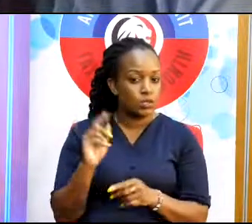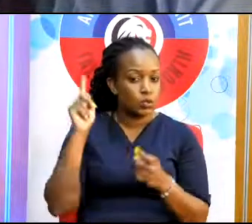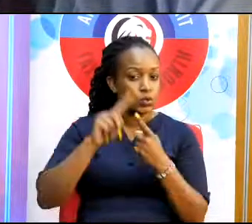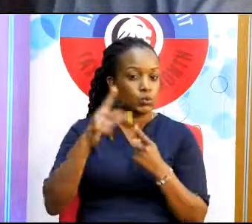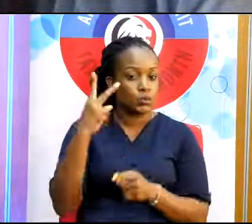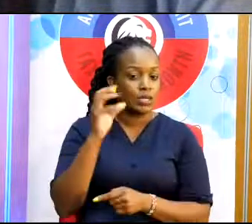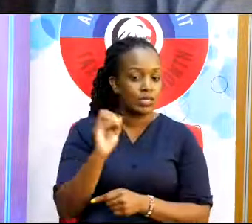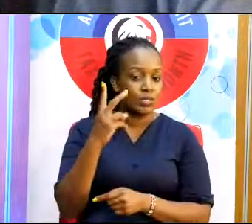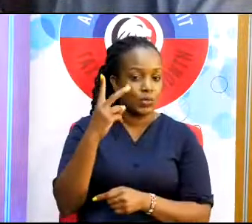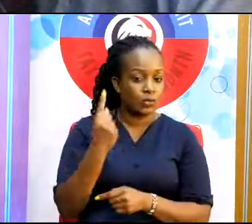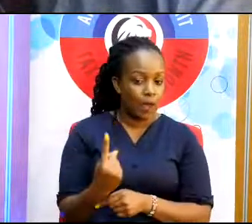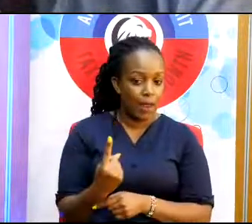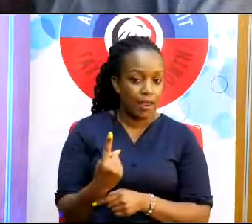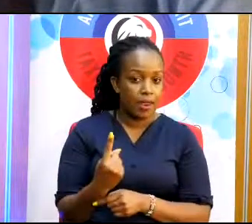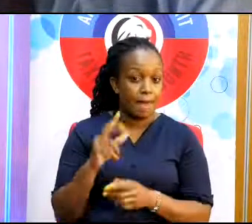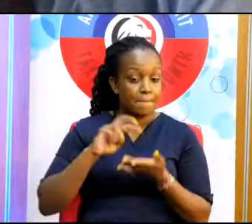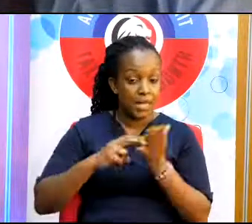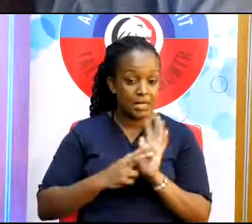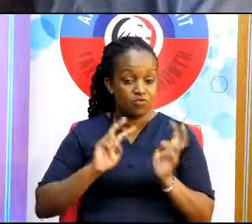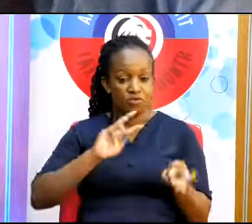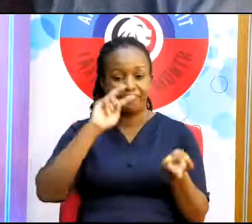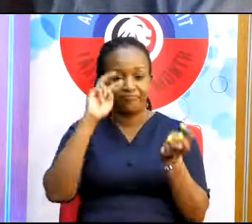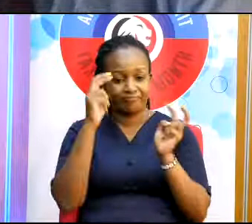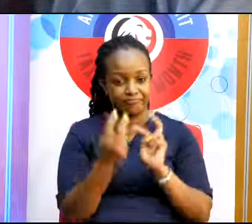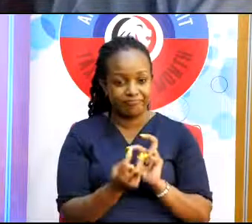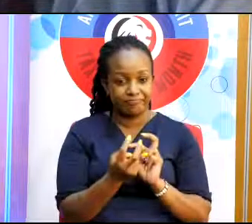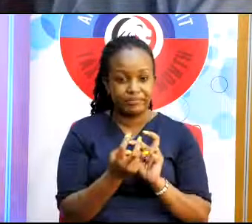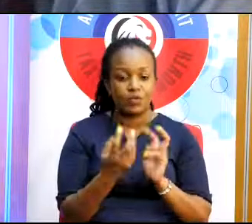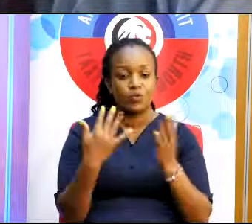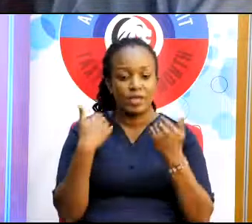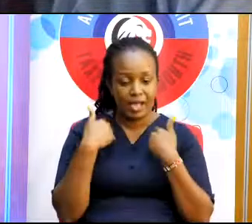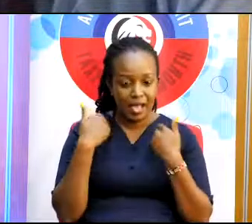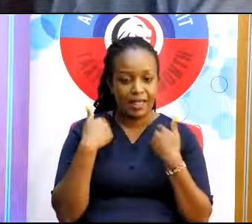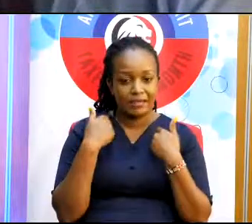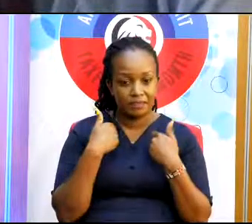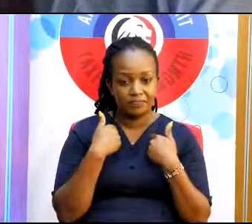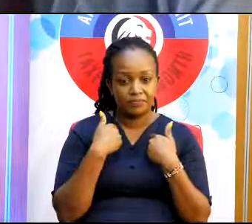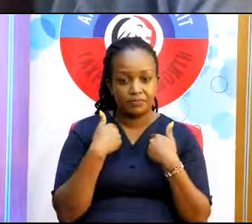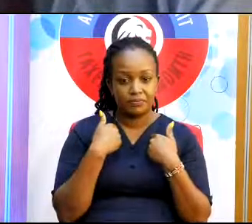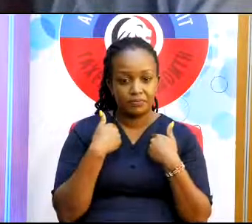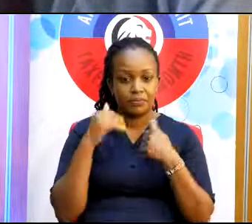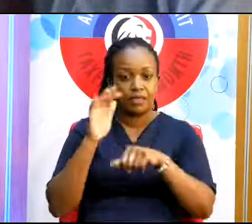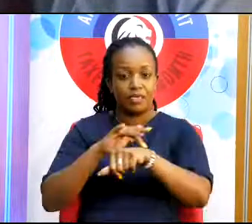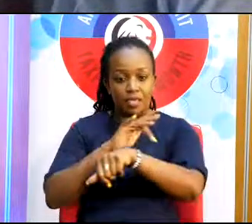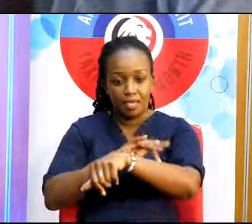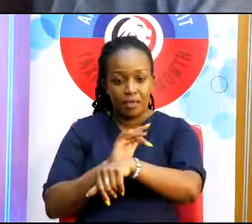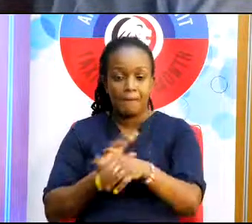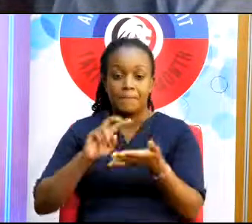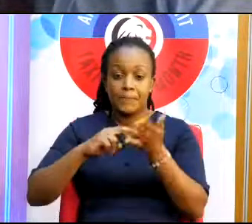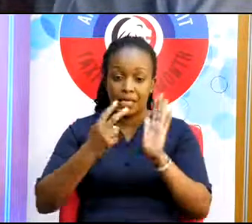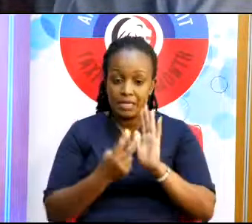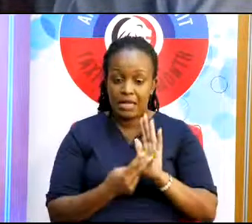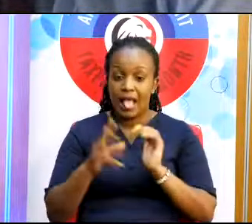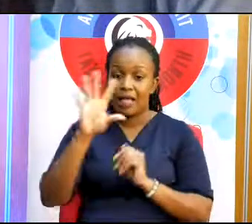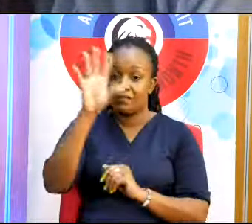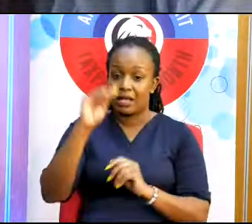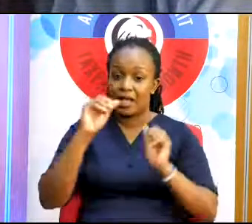words, with the projected contraction, Africa could suffer GDP losses